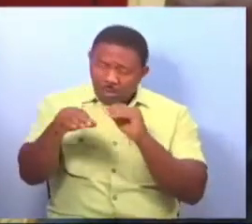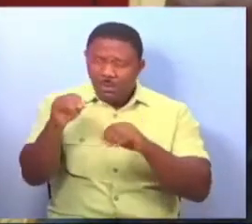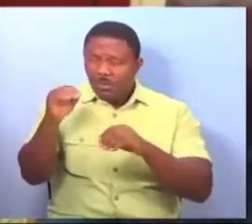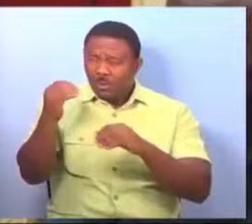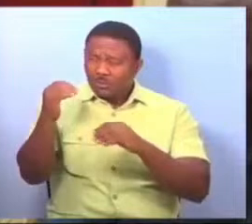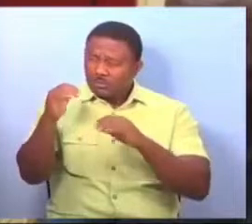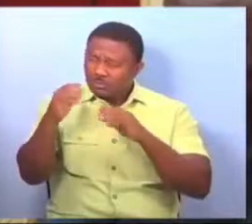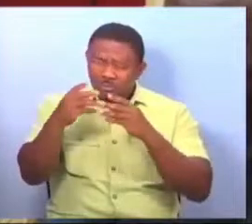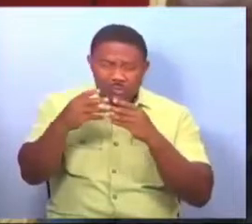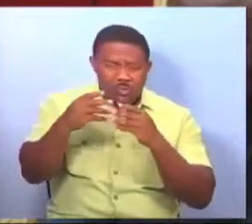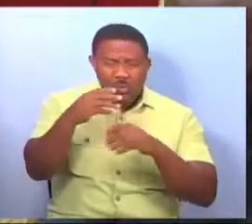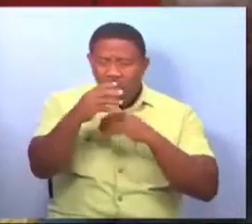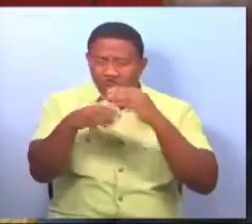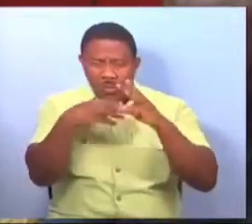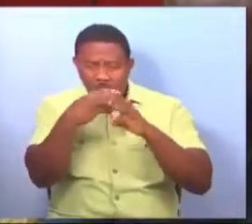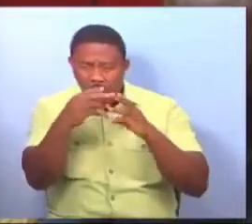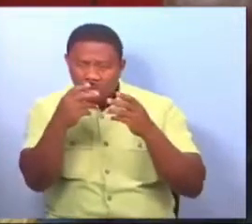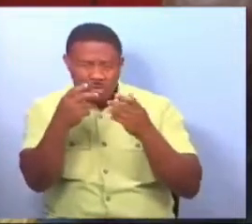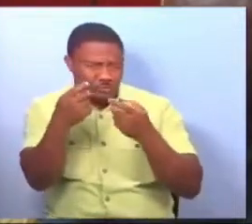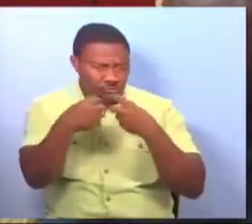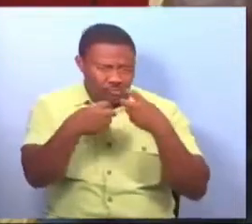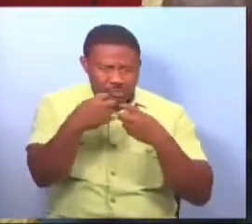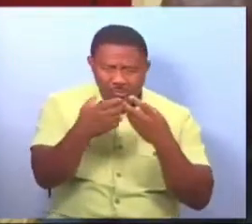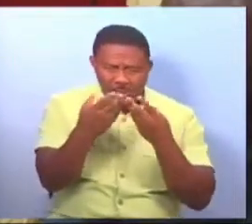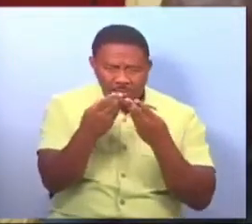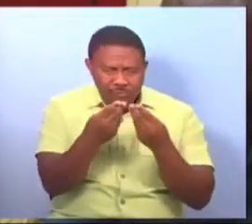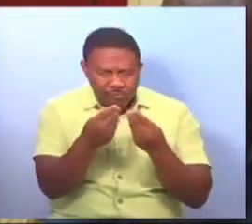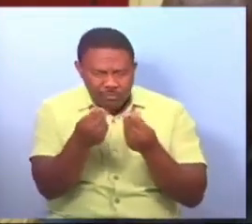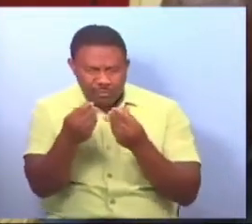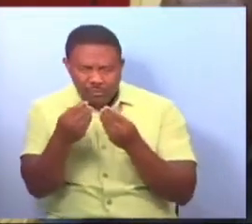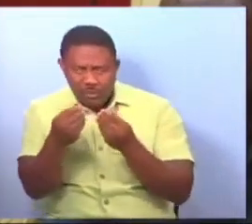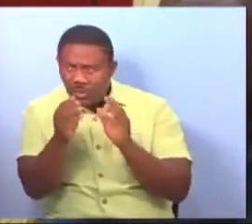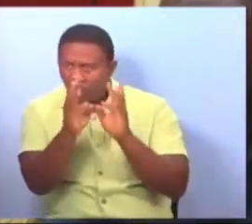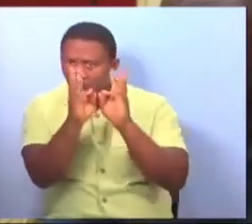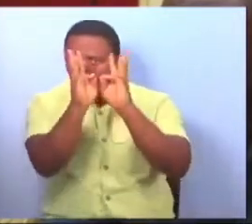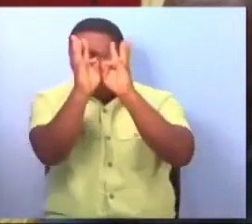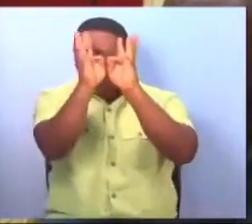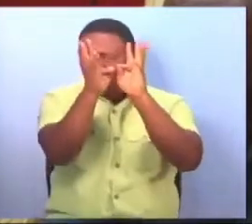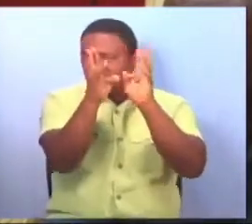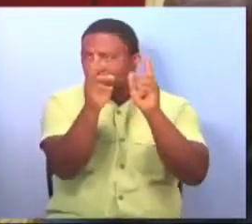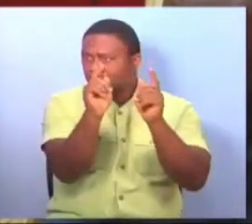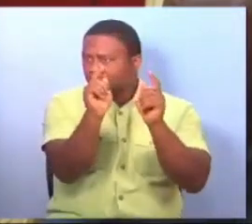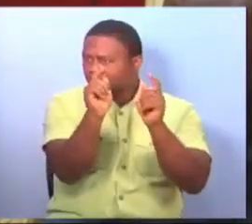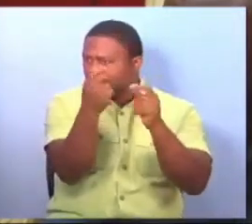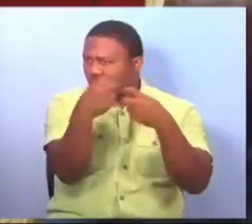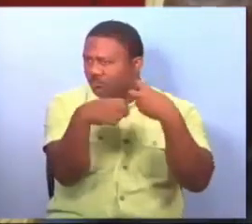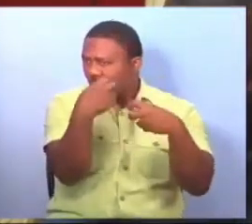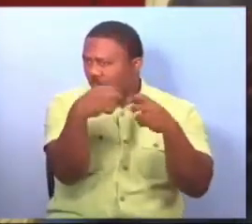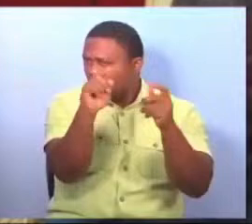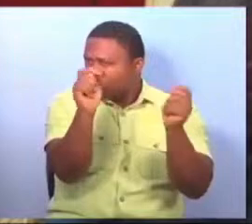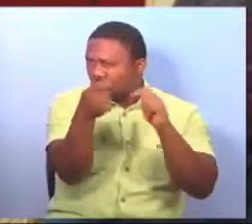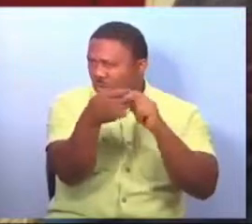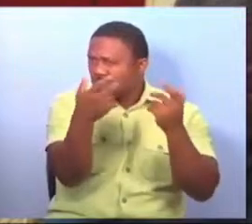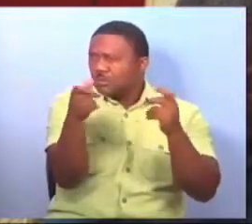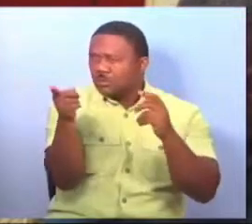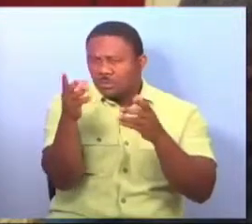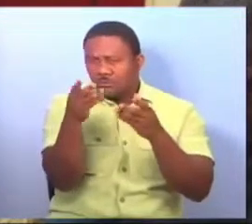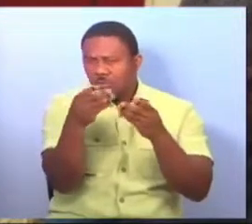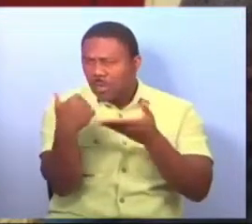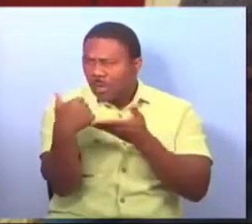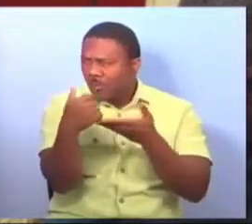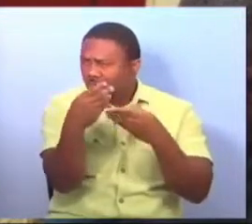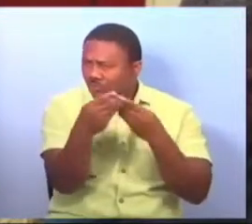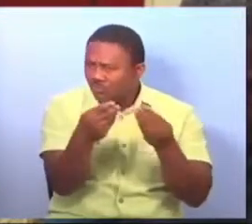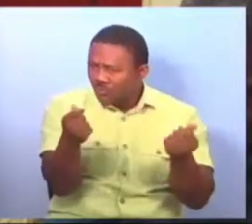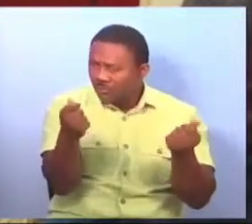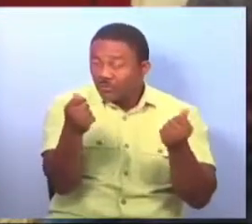to solving the problems of climate change, which we